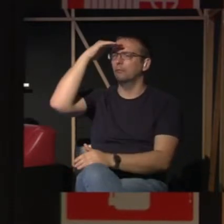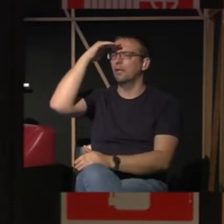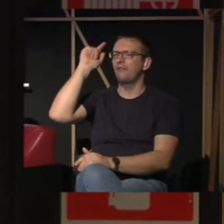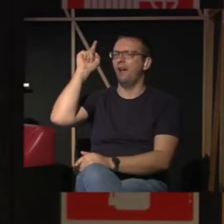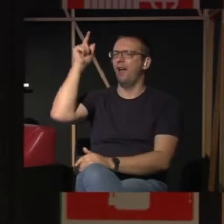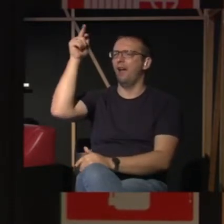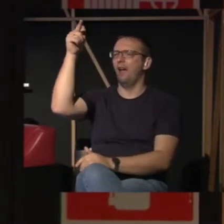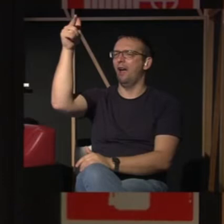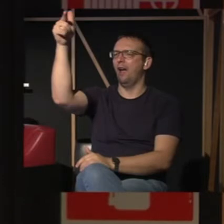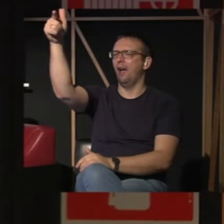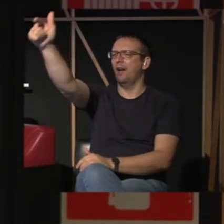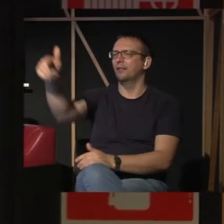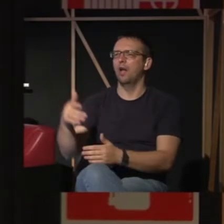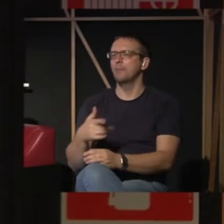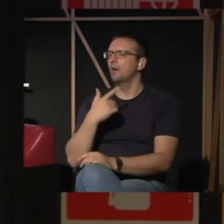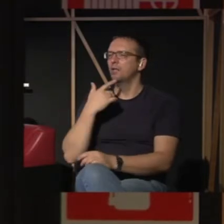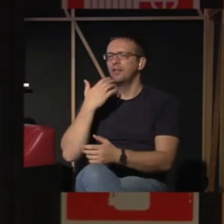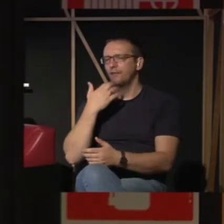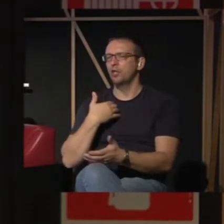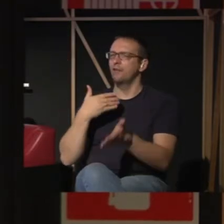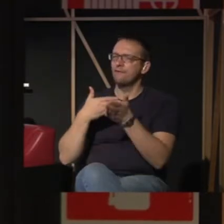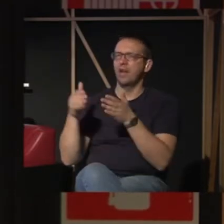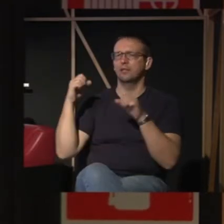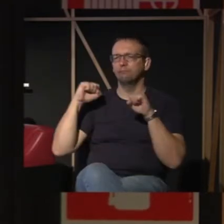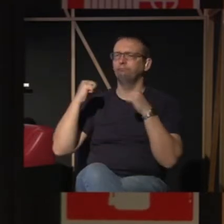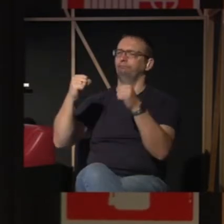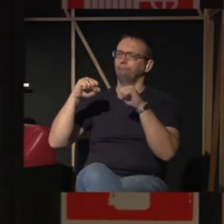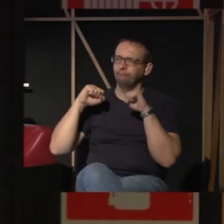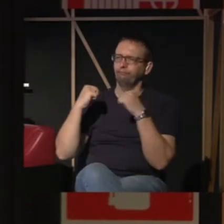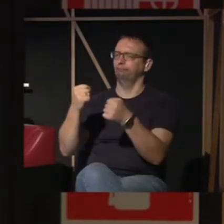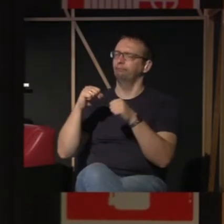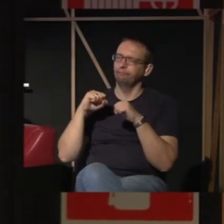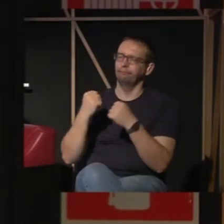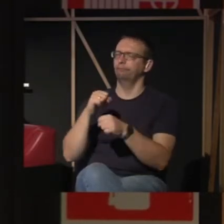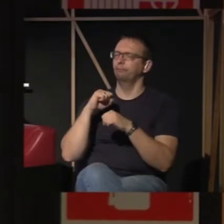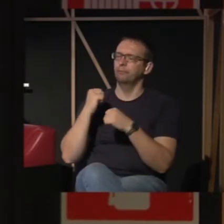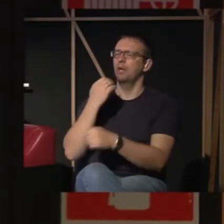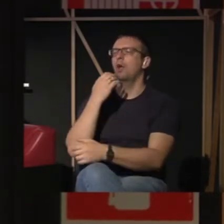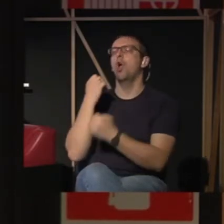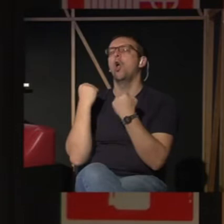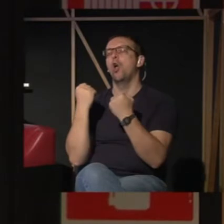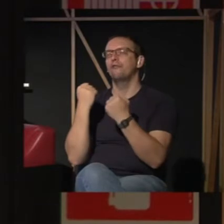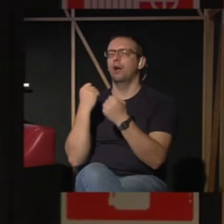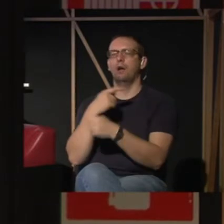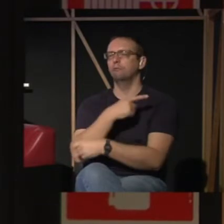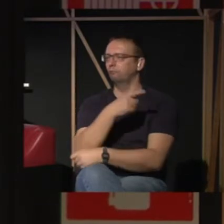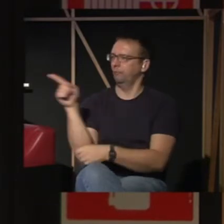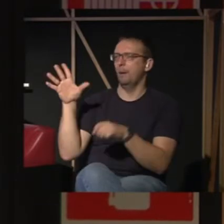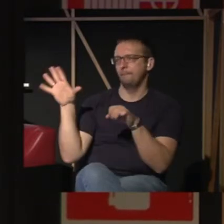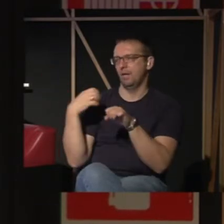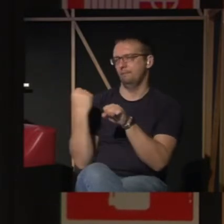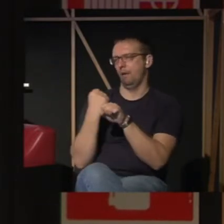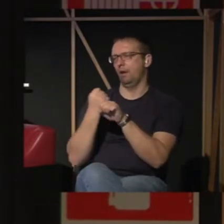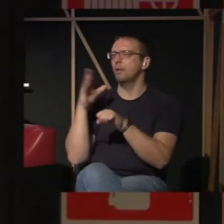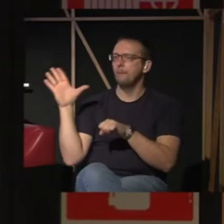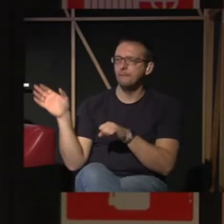will be updating our requirements for the FIFA World Cup and development of requirements for our other tournaments as well. We've already started doing